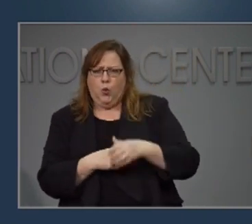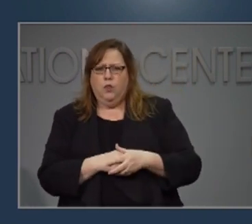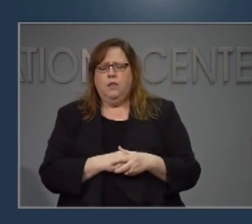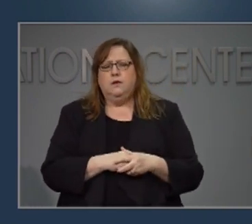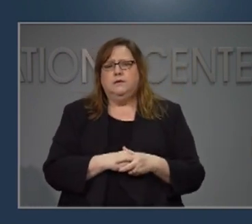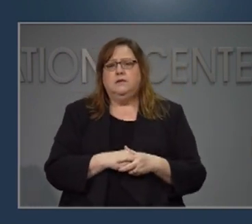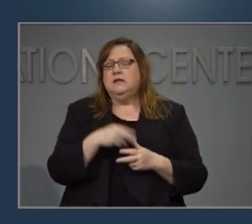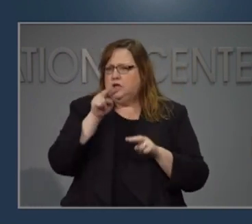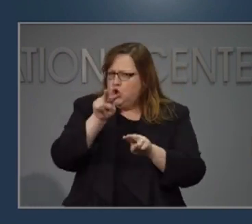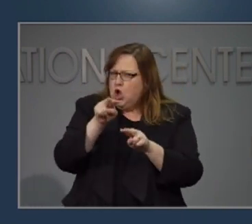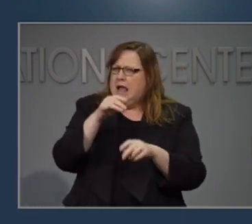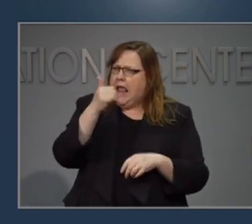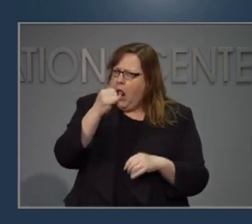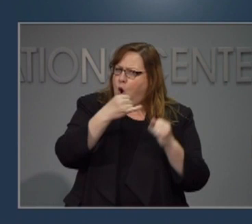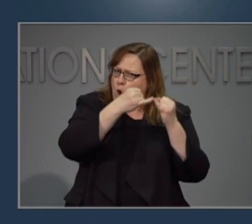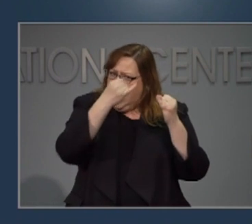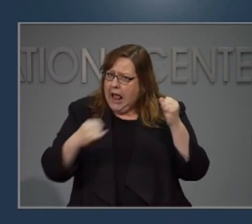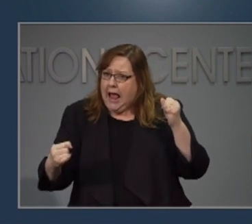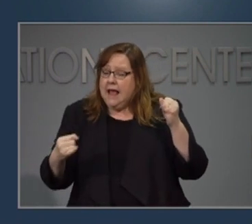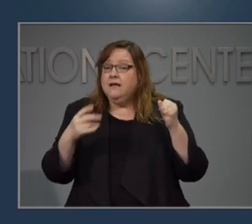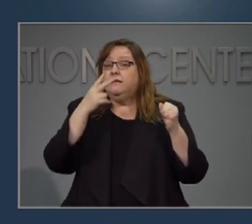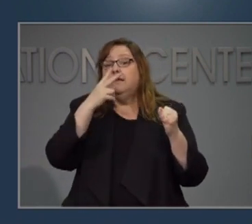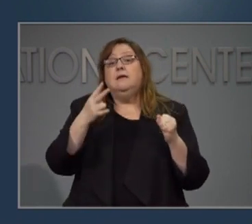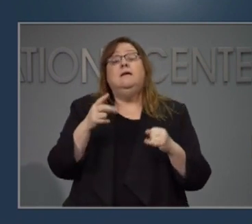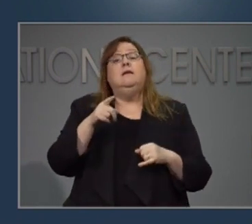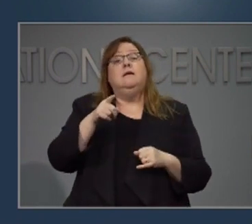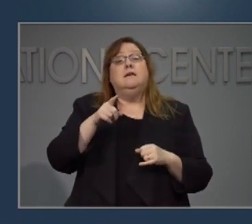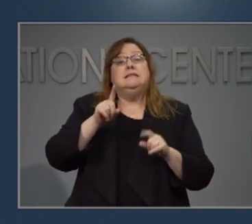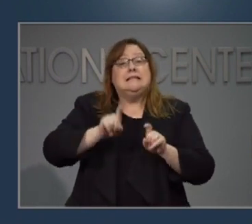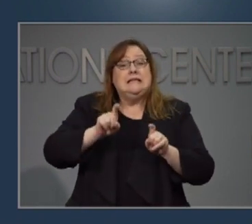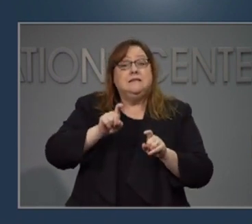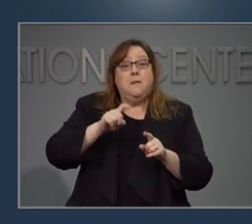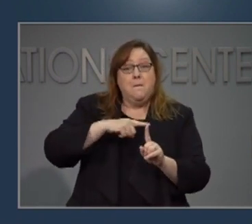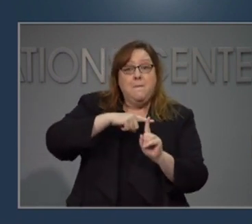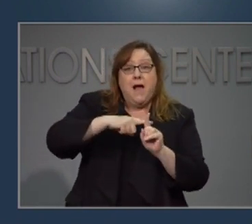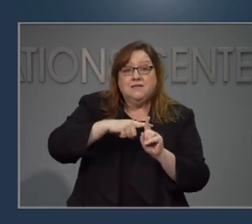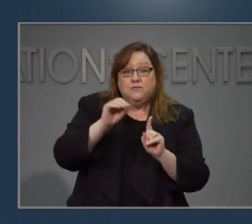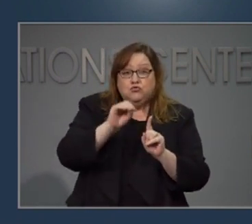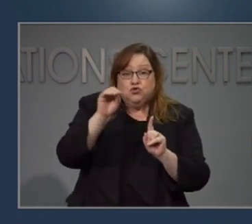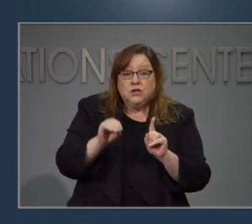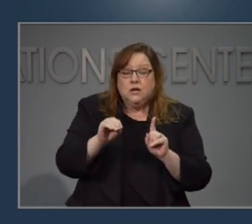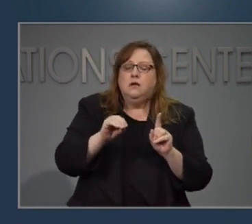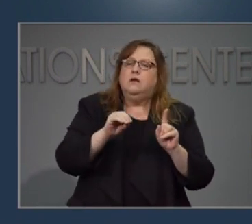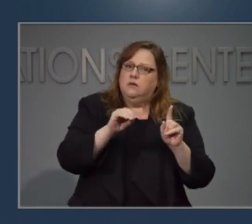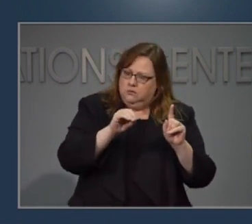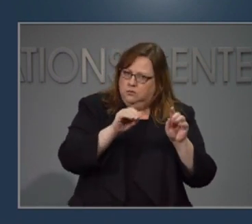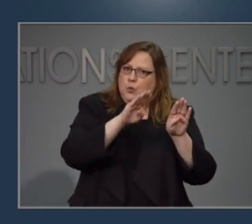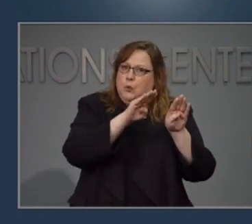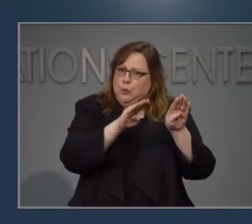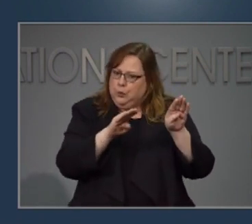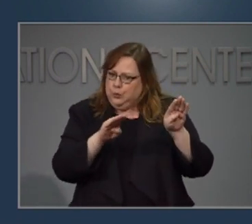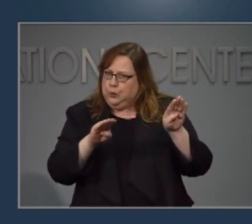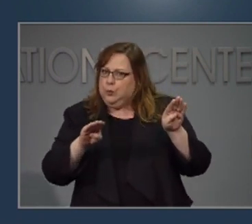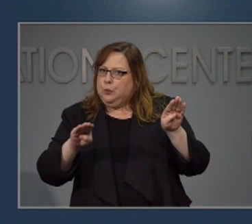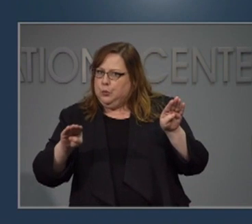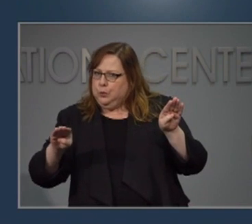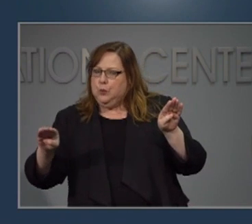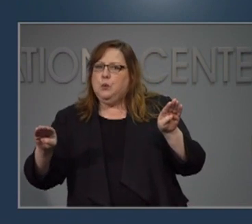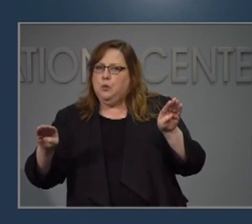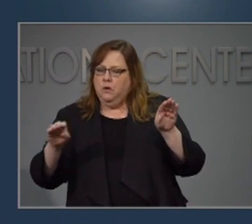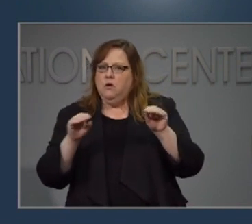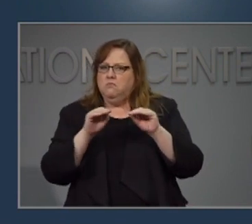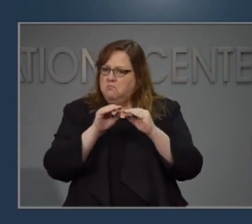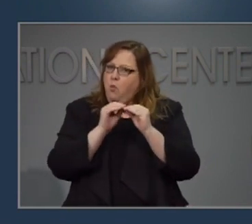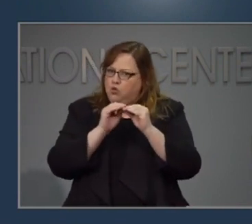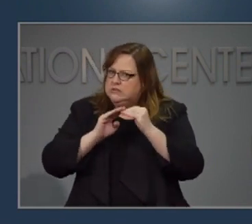you can see that the percentage of total tests that are positive has been decreasing and is starting to level. So, while we're